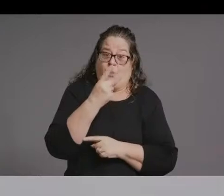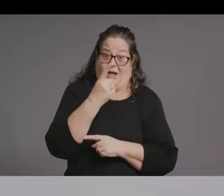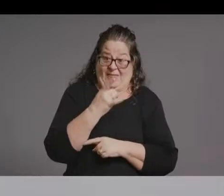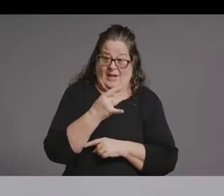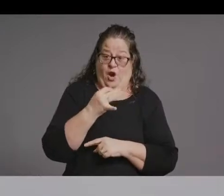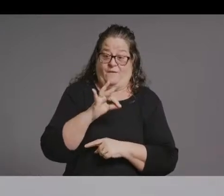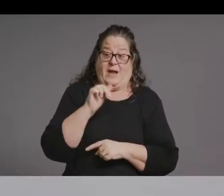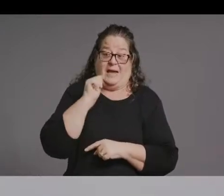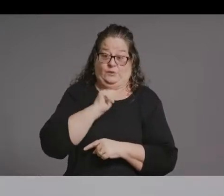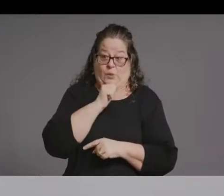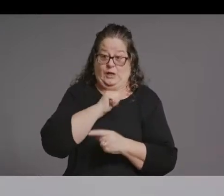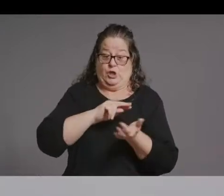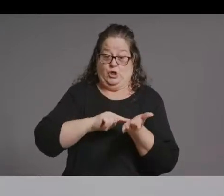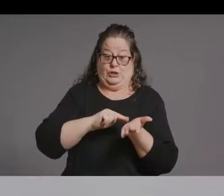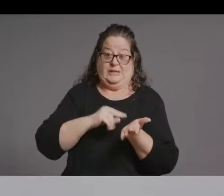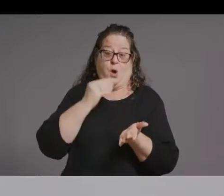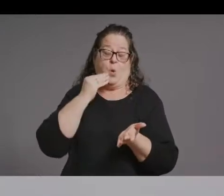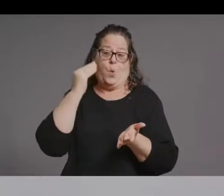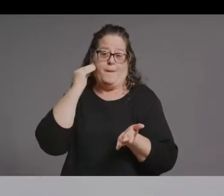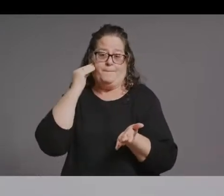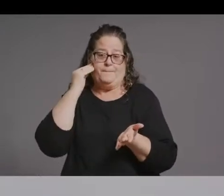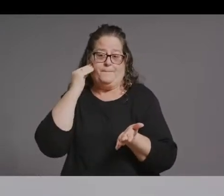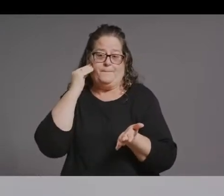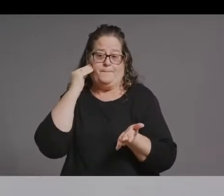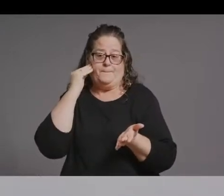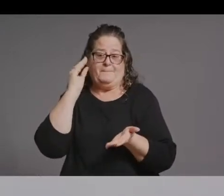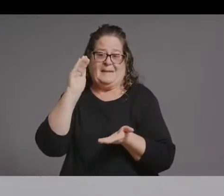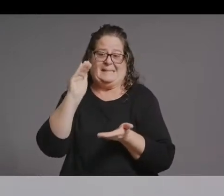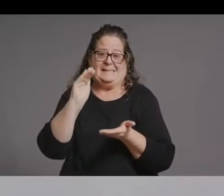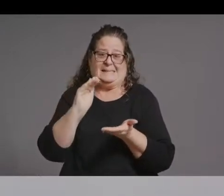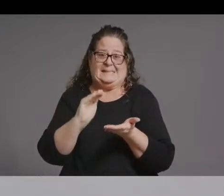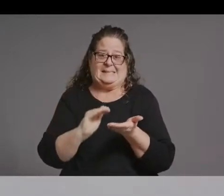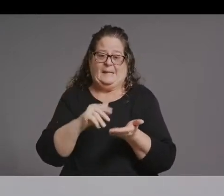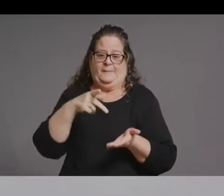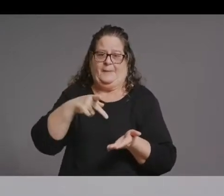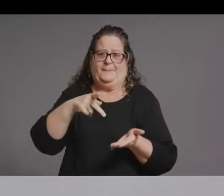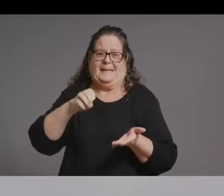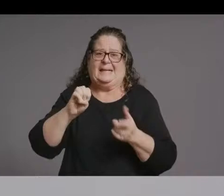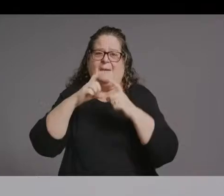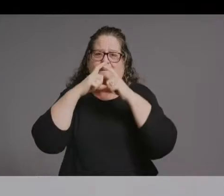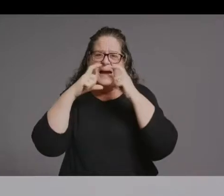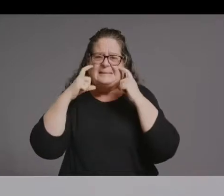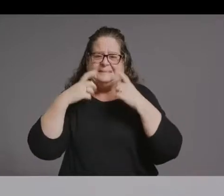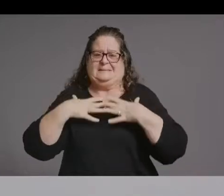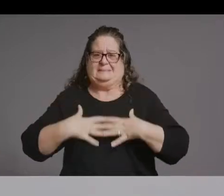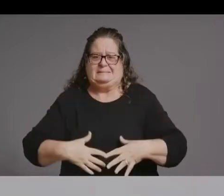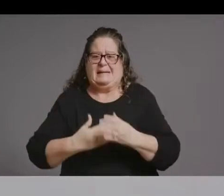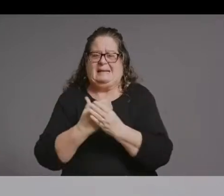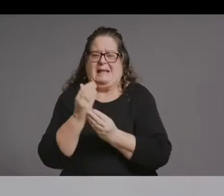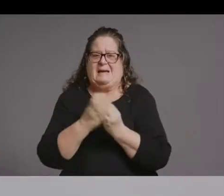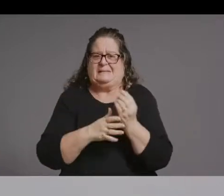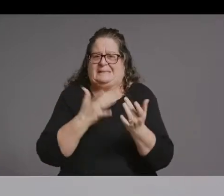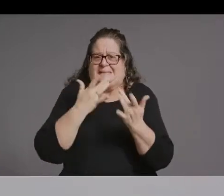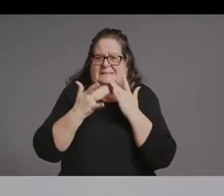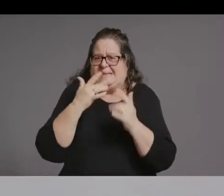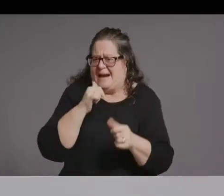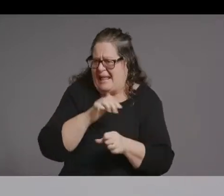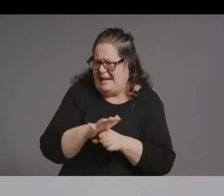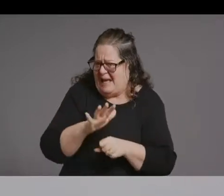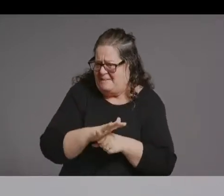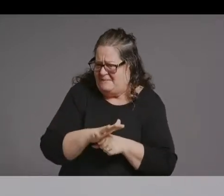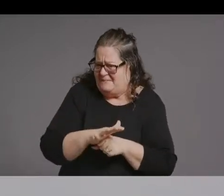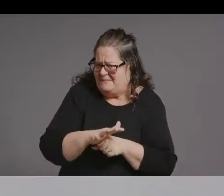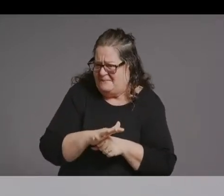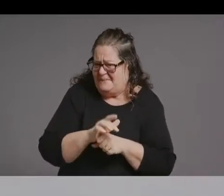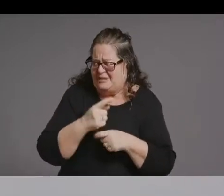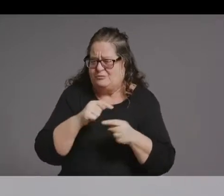low on staff. And I know the AARP president in Arizona is asking the state to allocate more resources to nursing homes, as